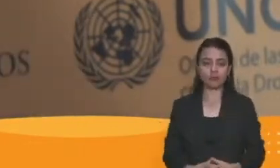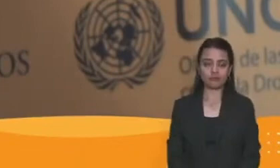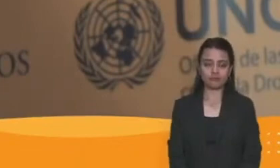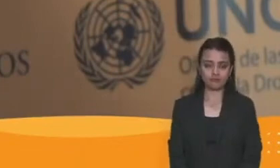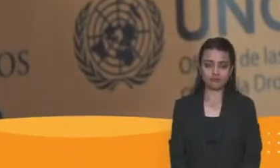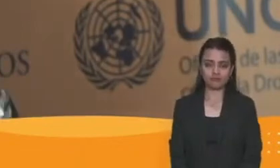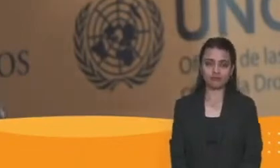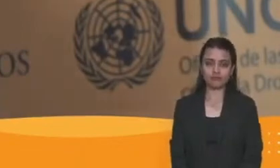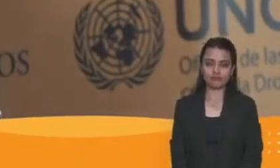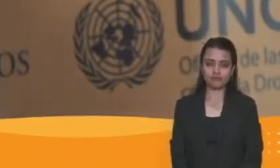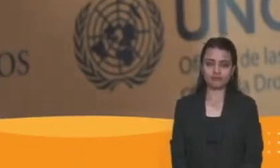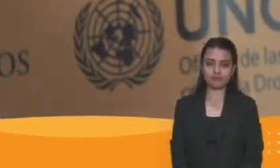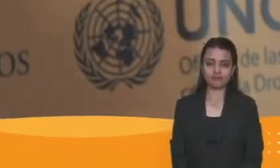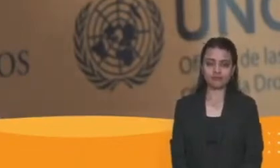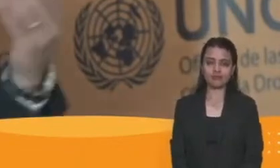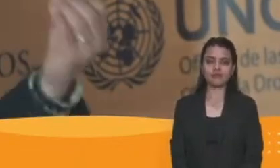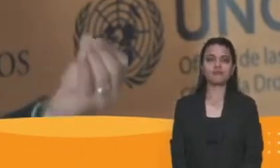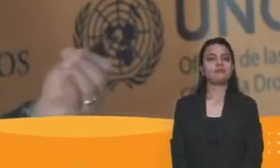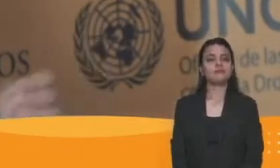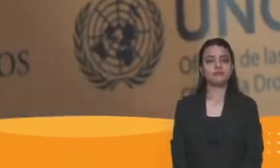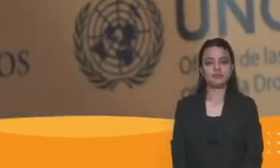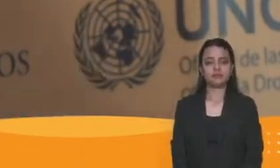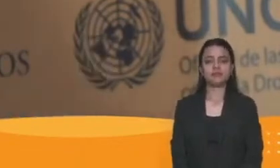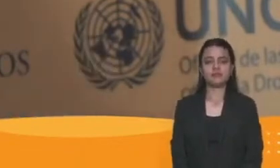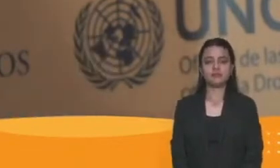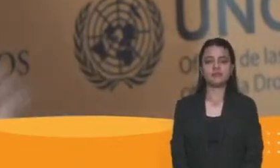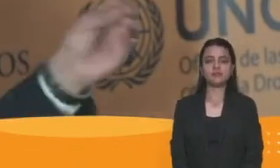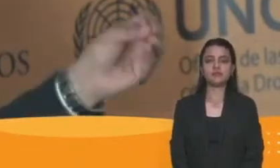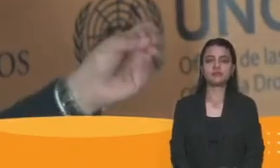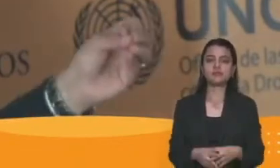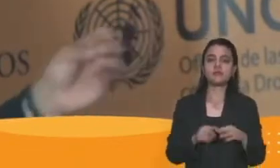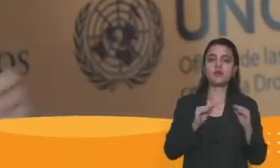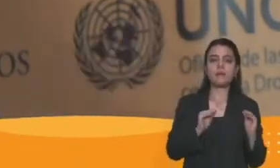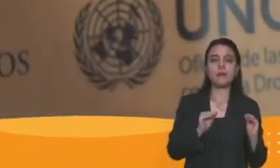that this has been a fundamental tool for the